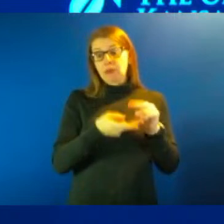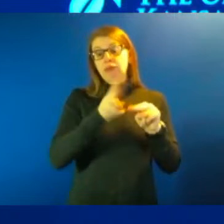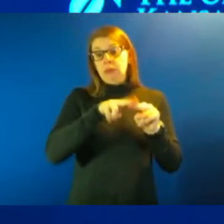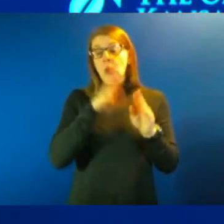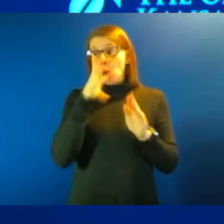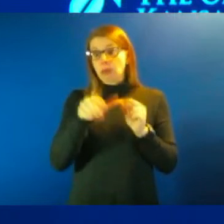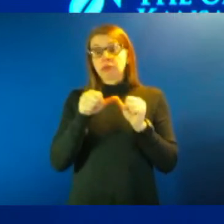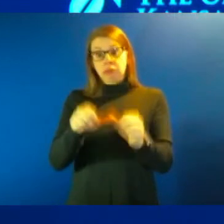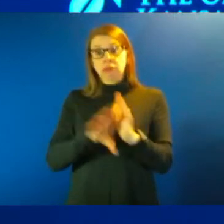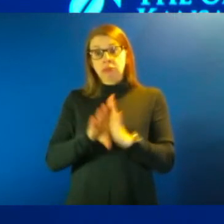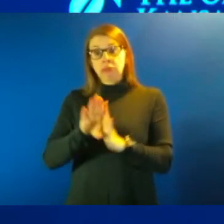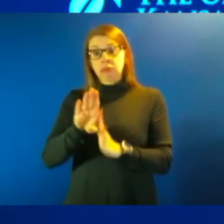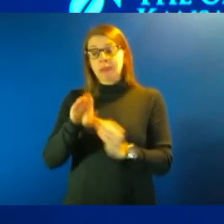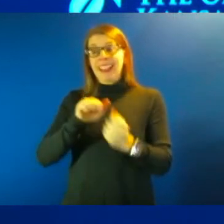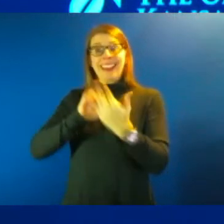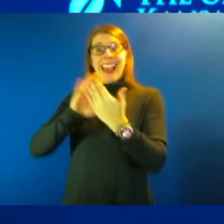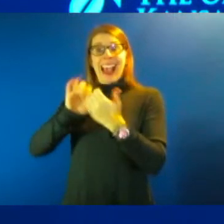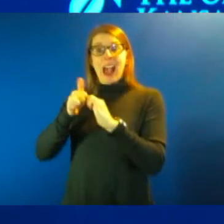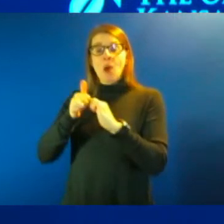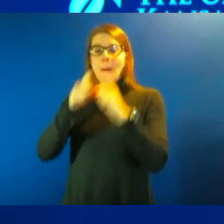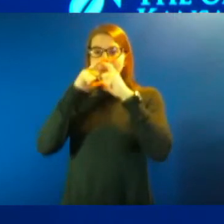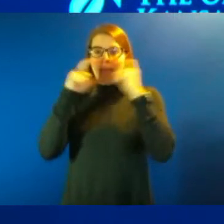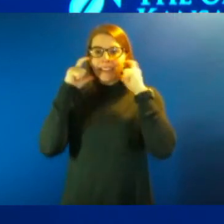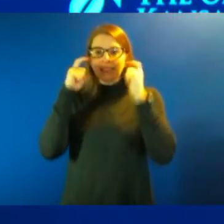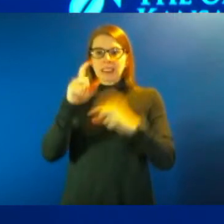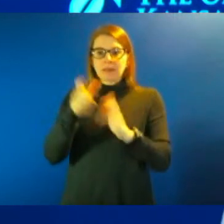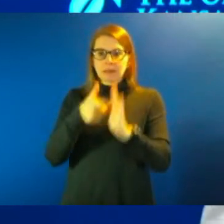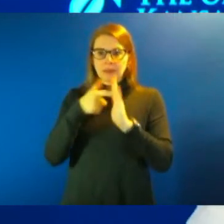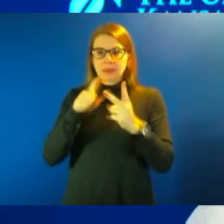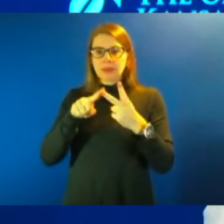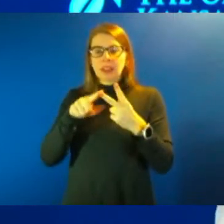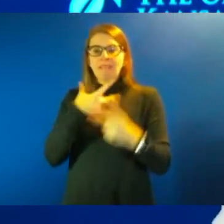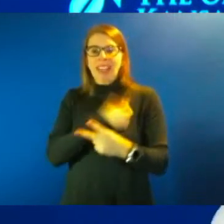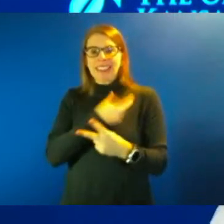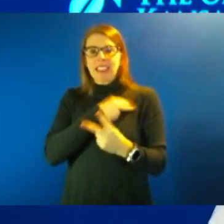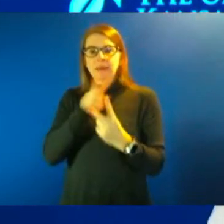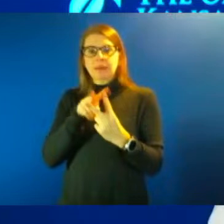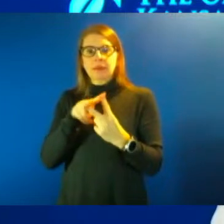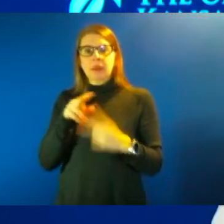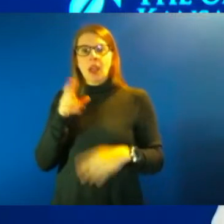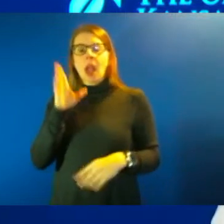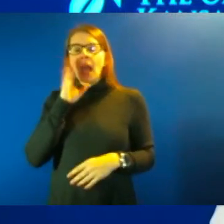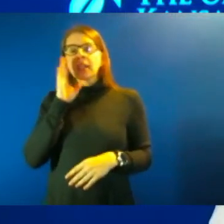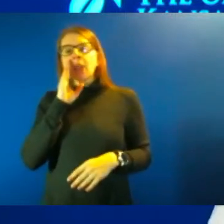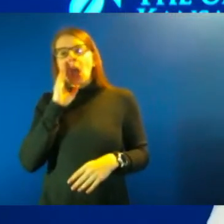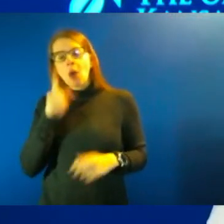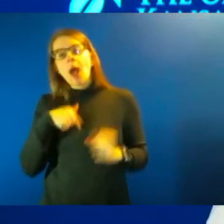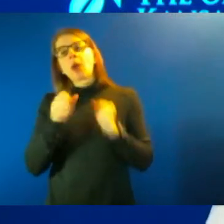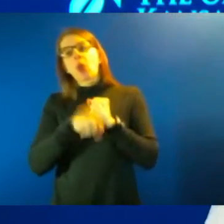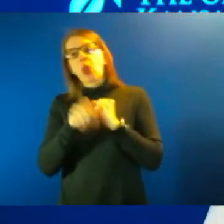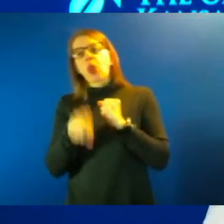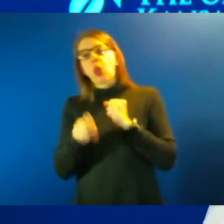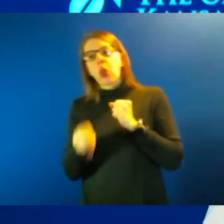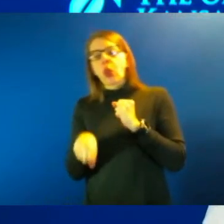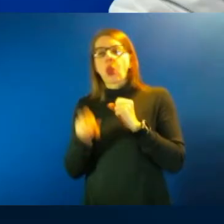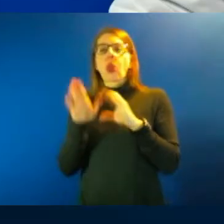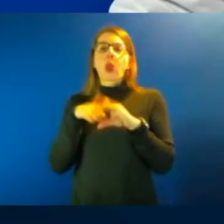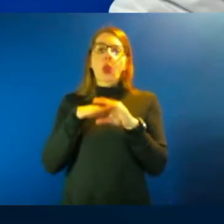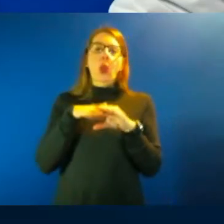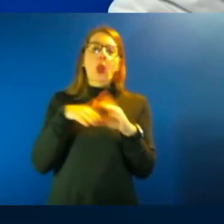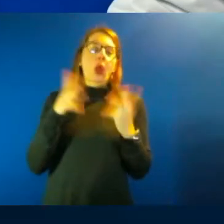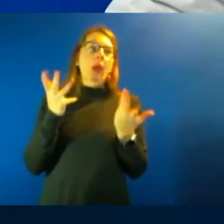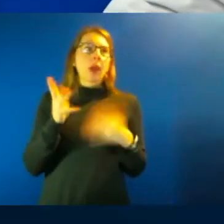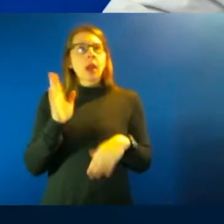that, and the only way to confront that is masking and vaccination. And I know, Hawk, that was a longer rant than I probably should have, but anything?